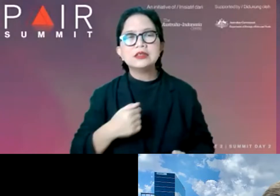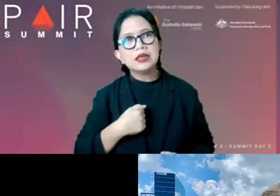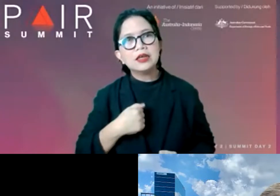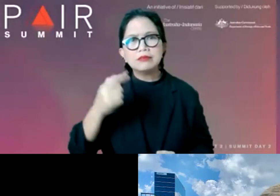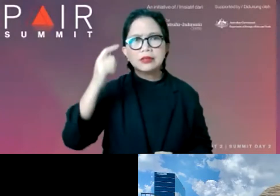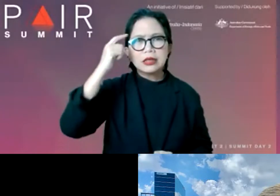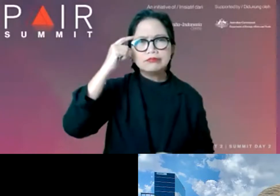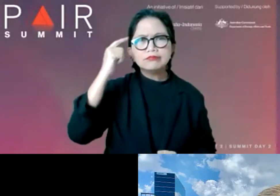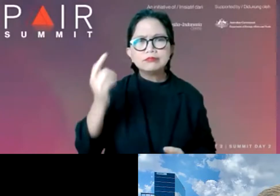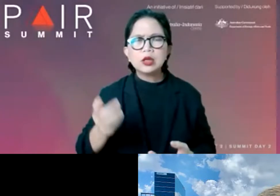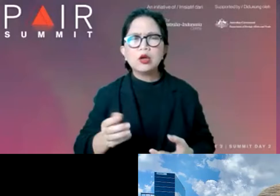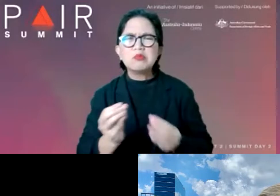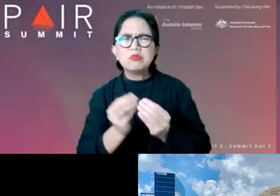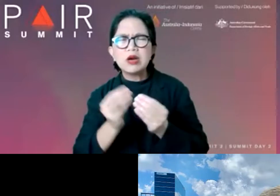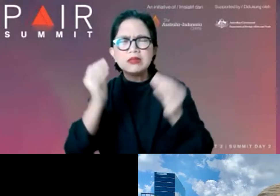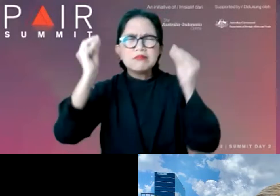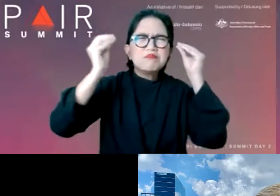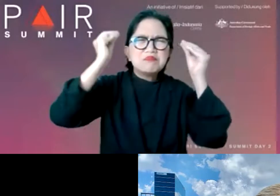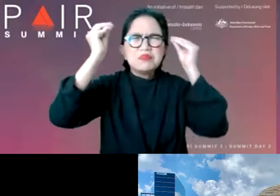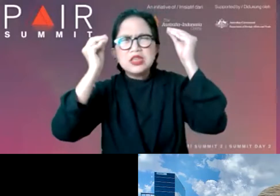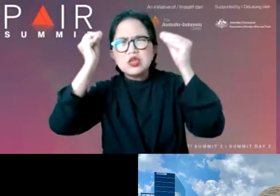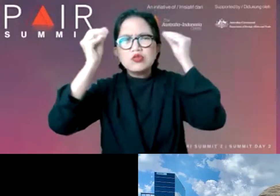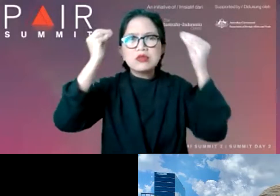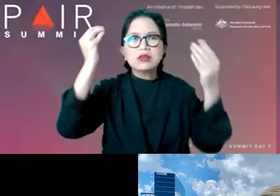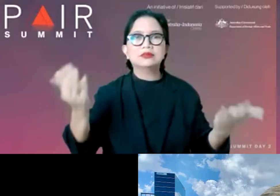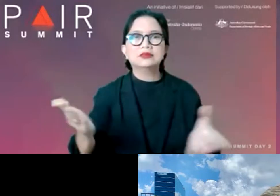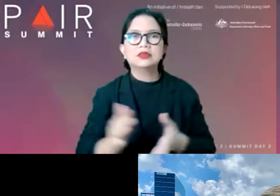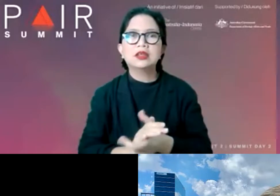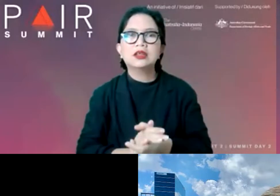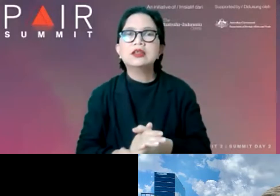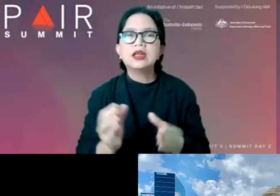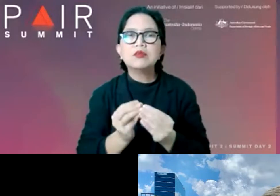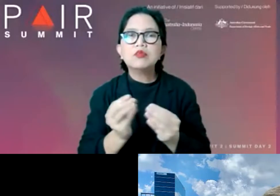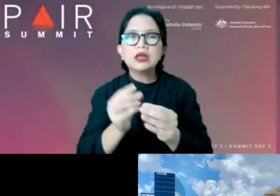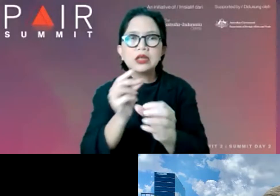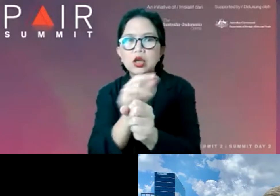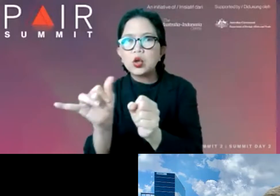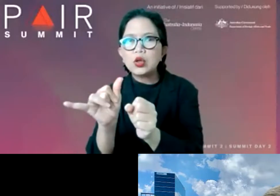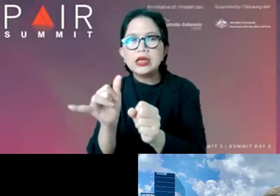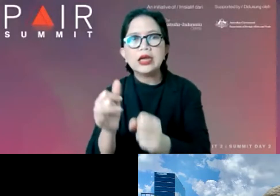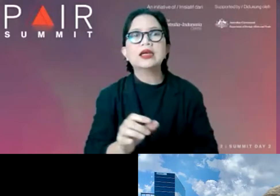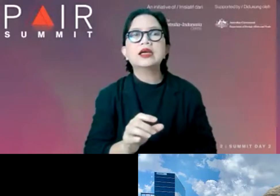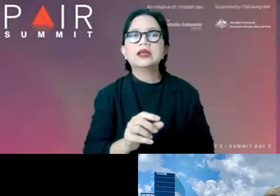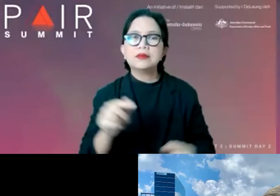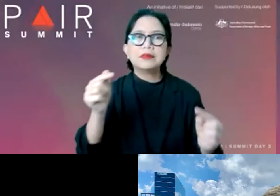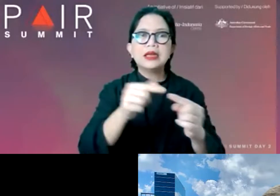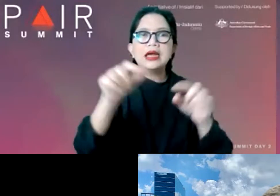and sometimes some disadvantage to other parts of the system as well. So it is complicated. And I think